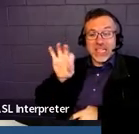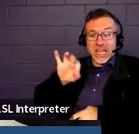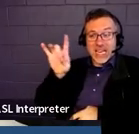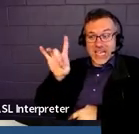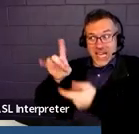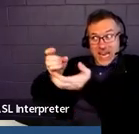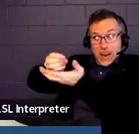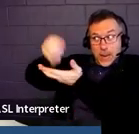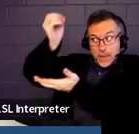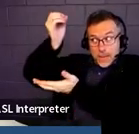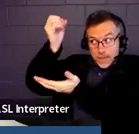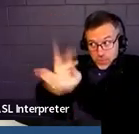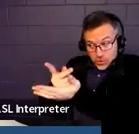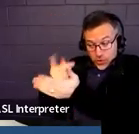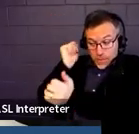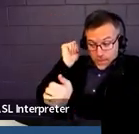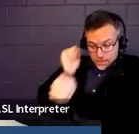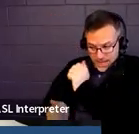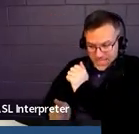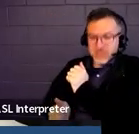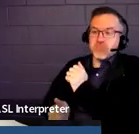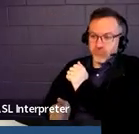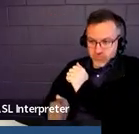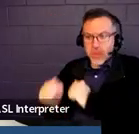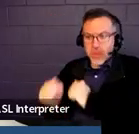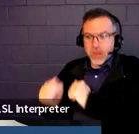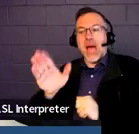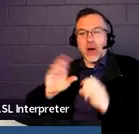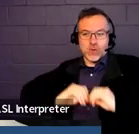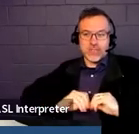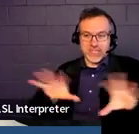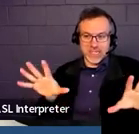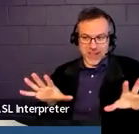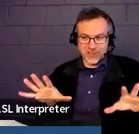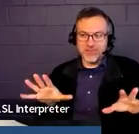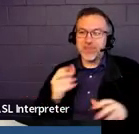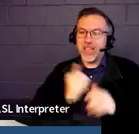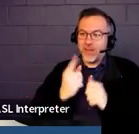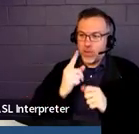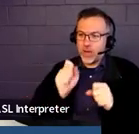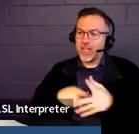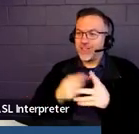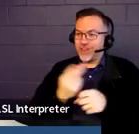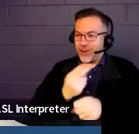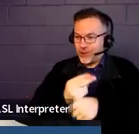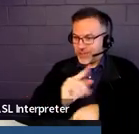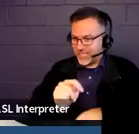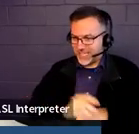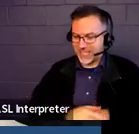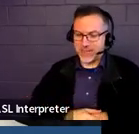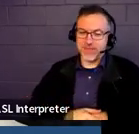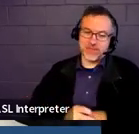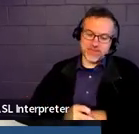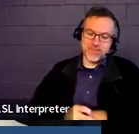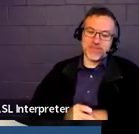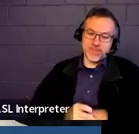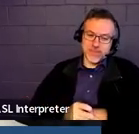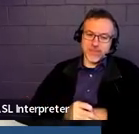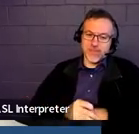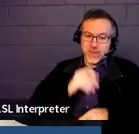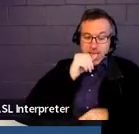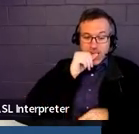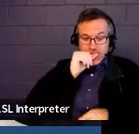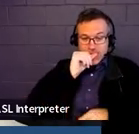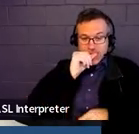tool. And then we can all start using it and push back and editing it